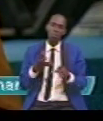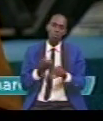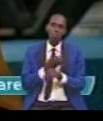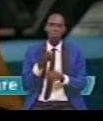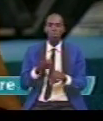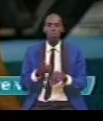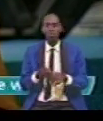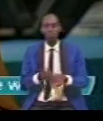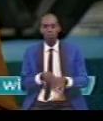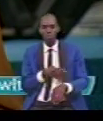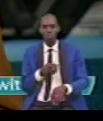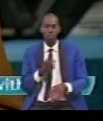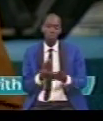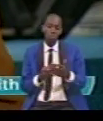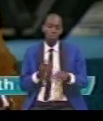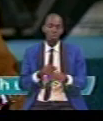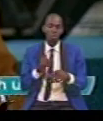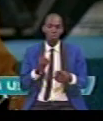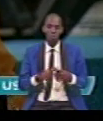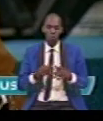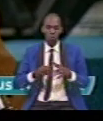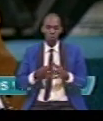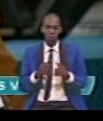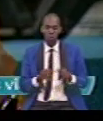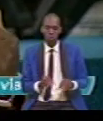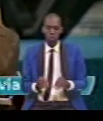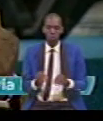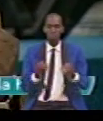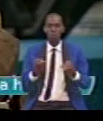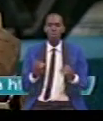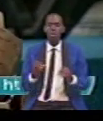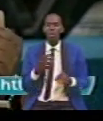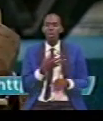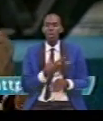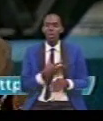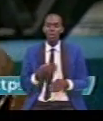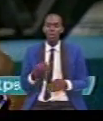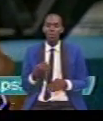driving or maybe even walking. The only thing that remained at the moment was